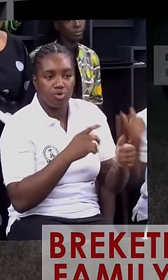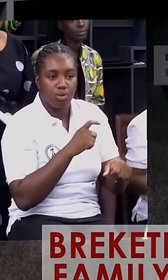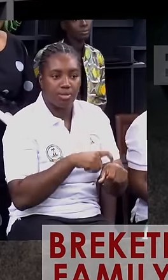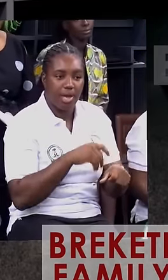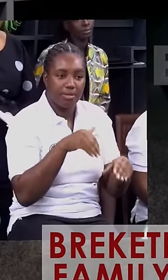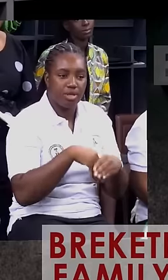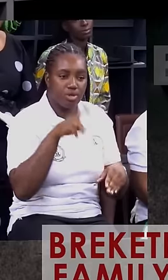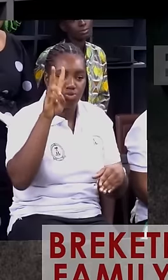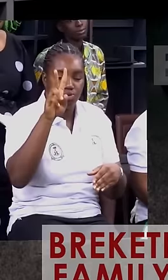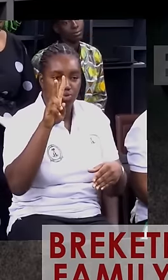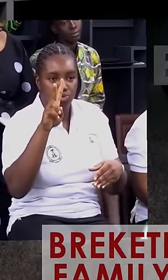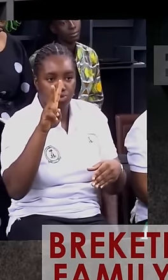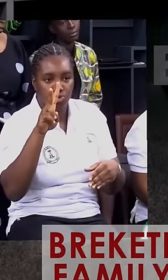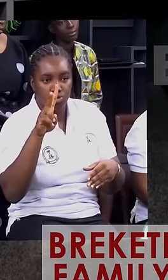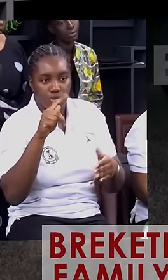in